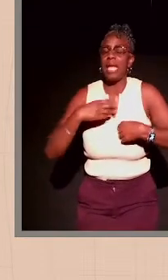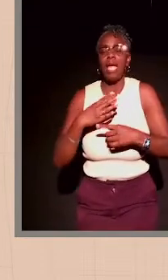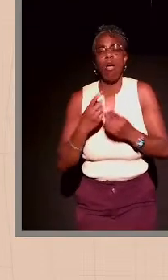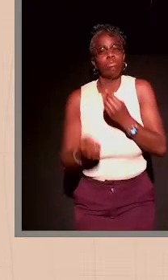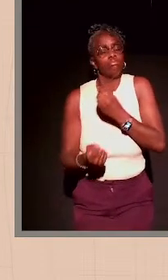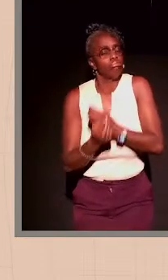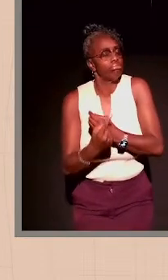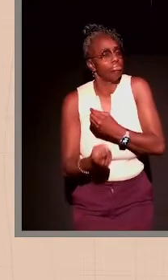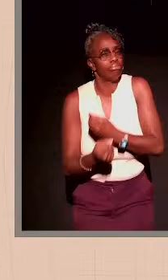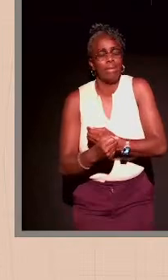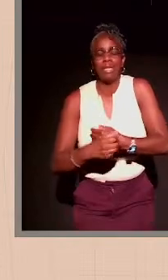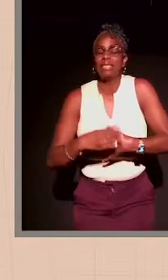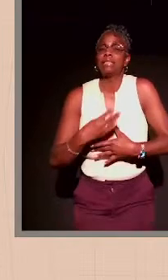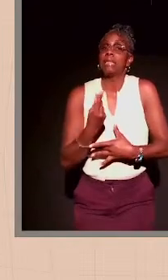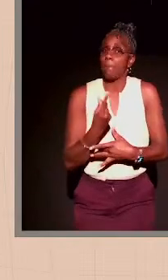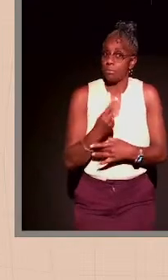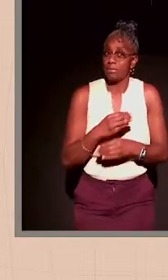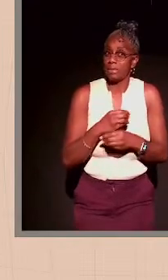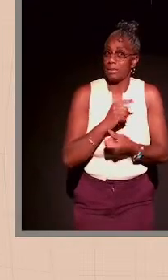me to discern the colors.